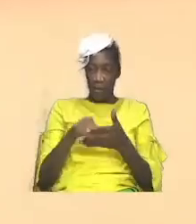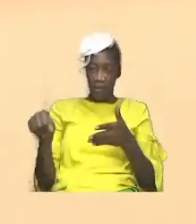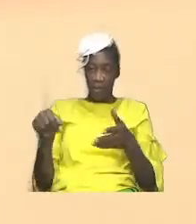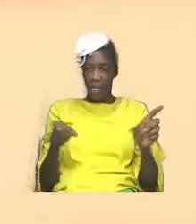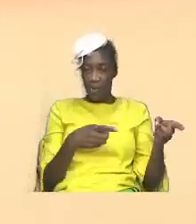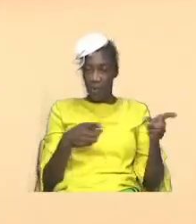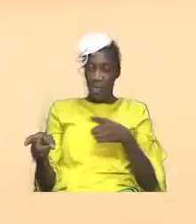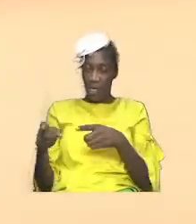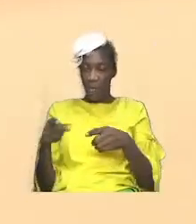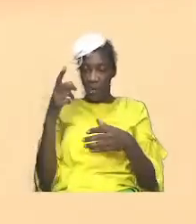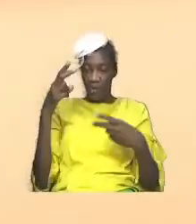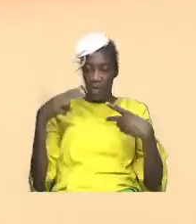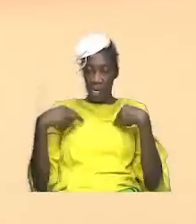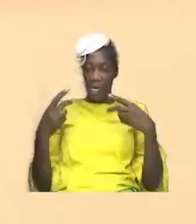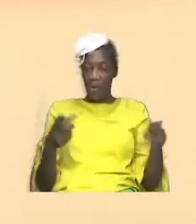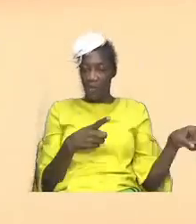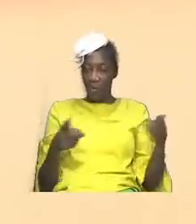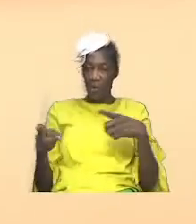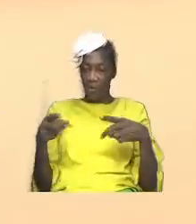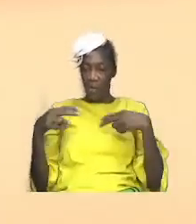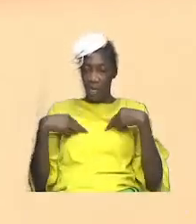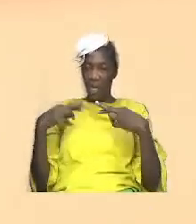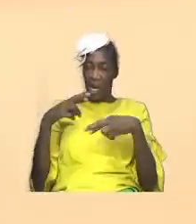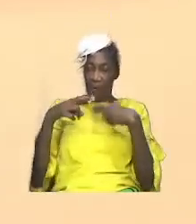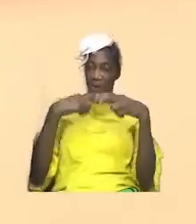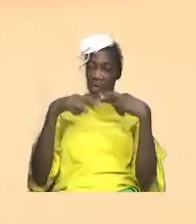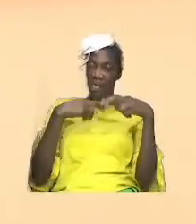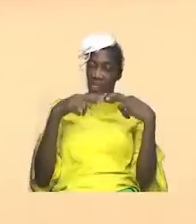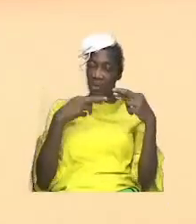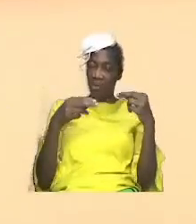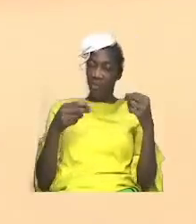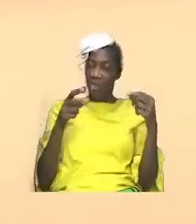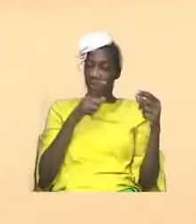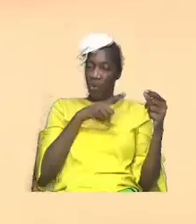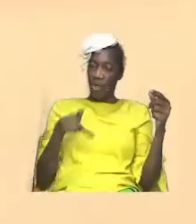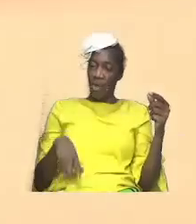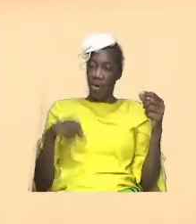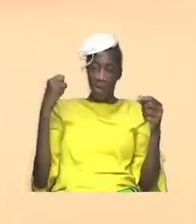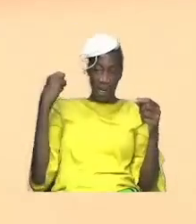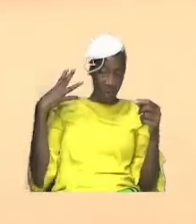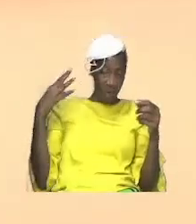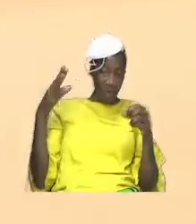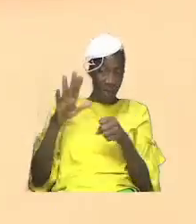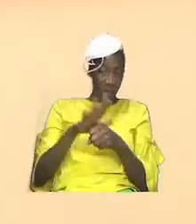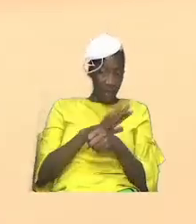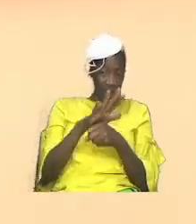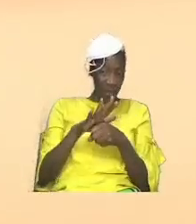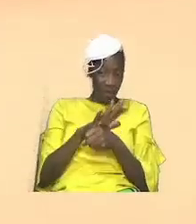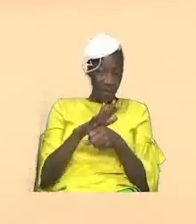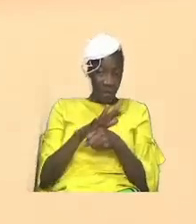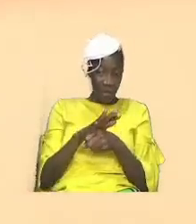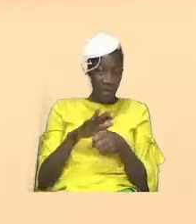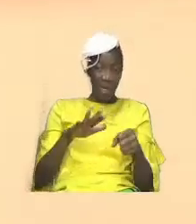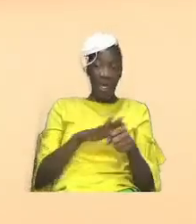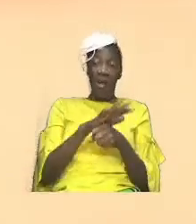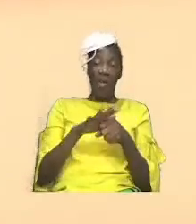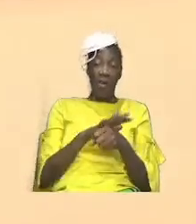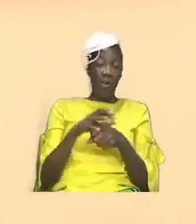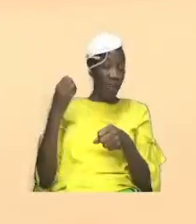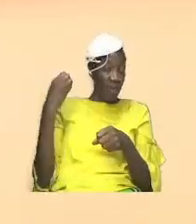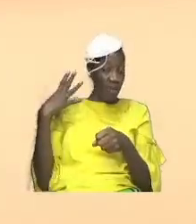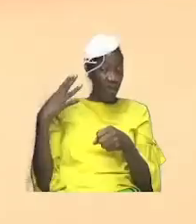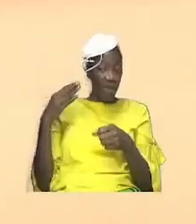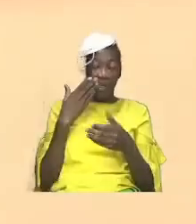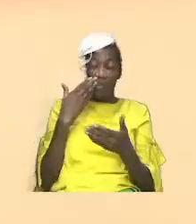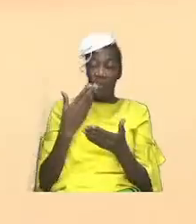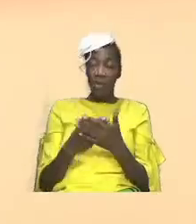do to have the relationship with the Lord. And grace would have covered us. But having been covered by grace, the